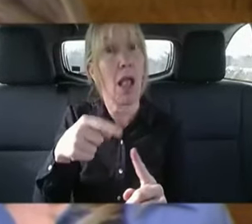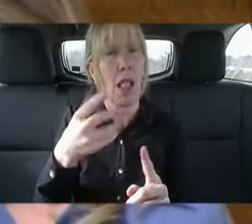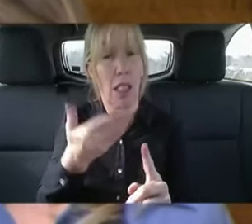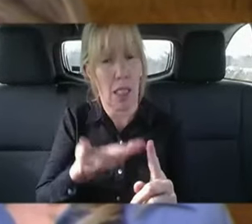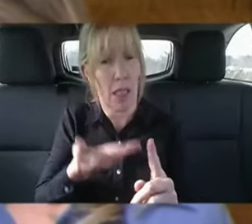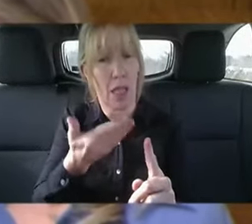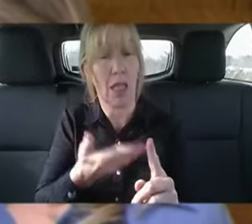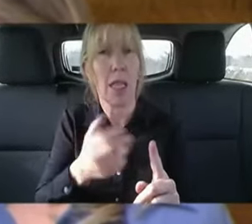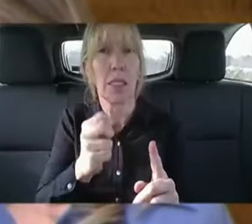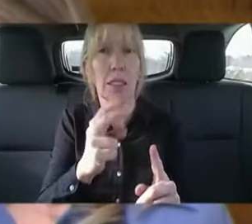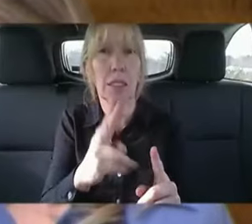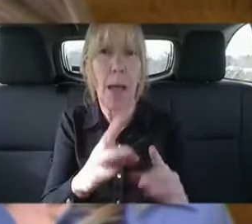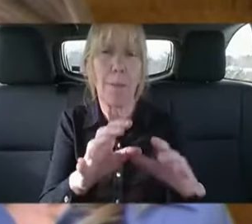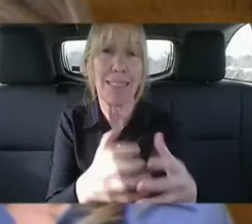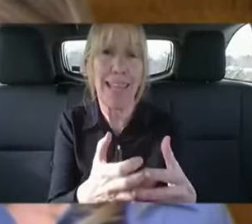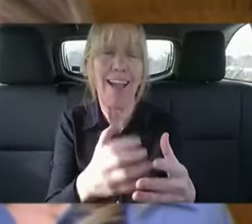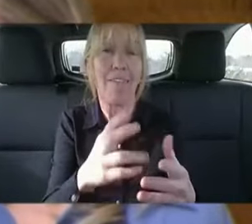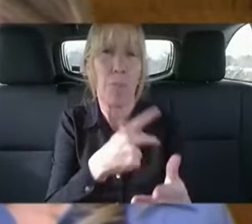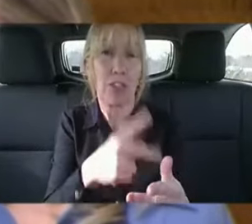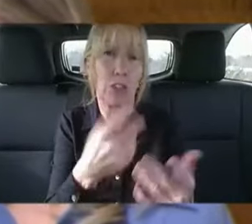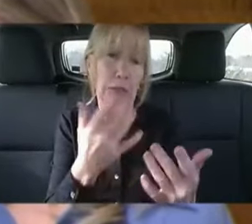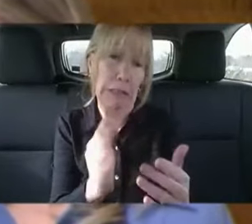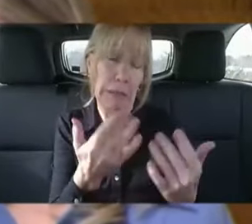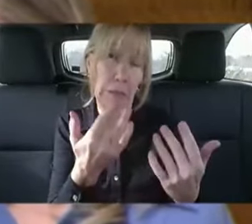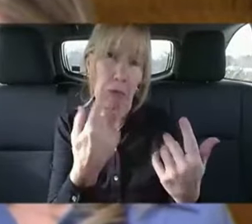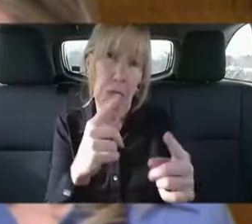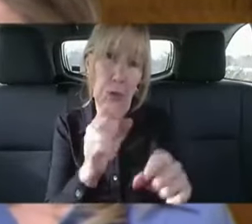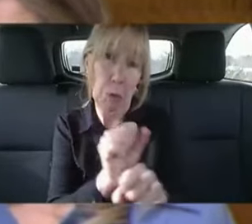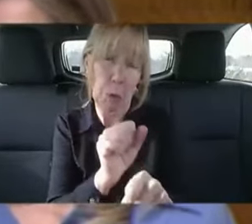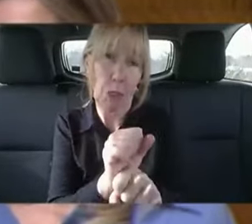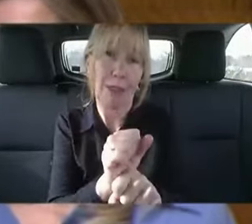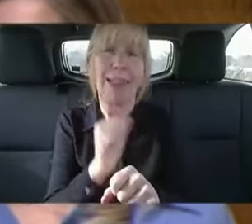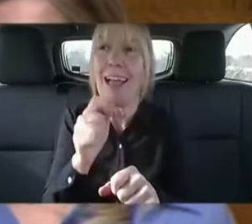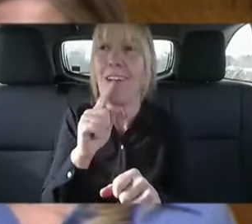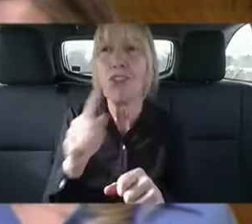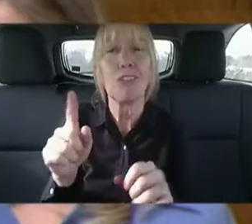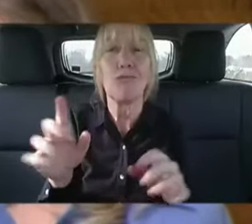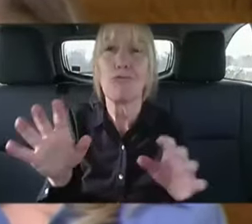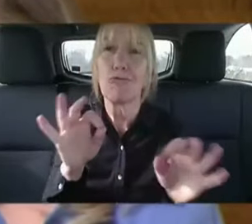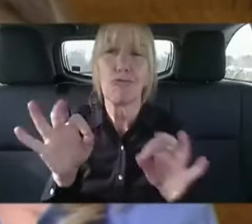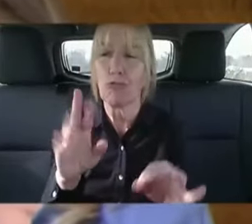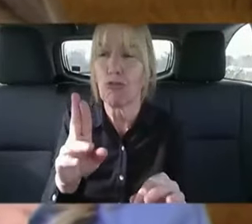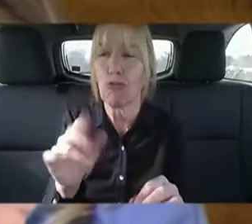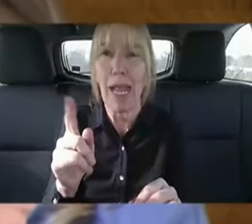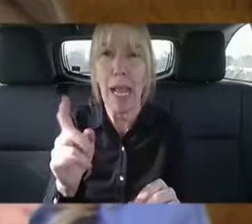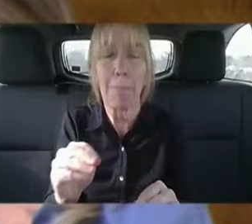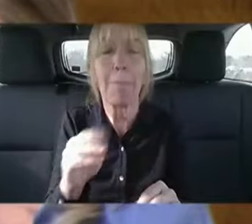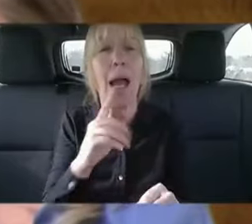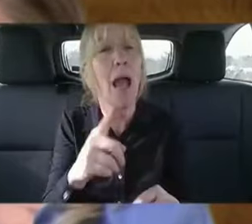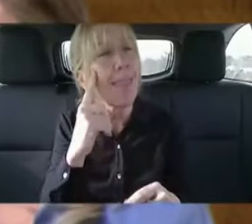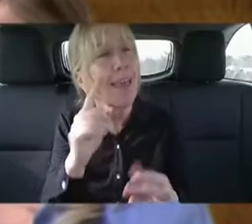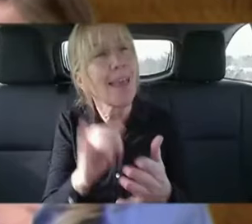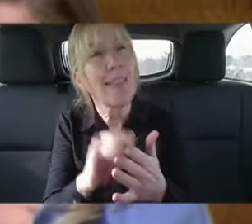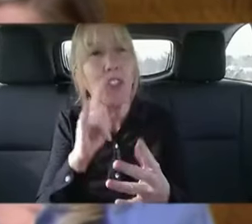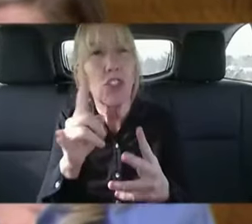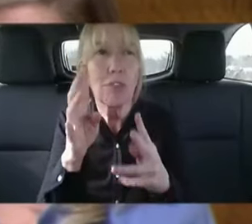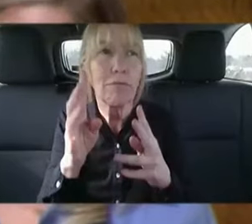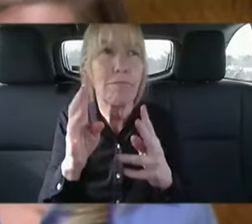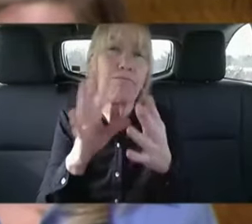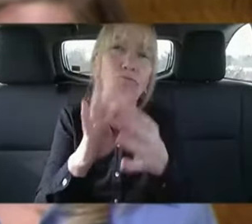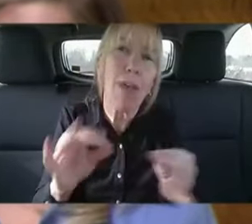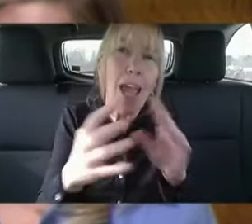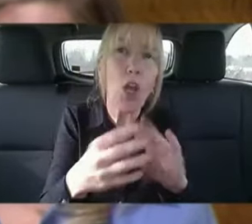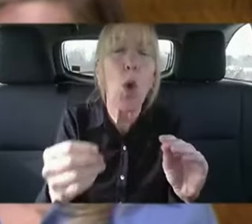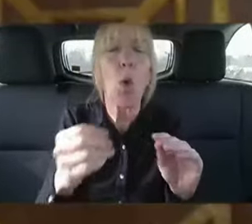really seemed to work. Now let's check it. It isn't random by which you come up with a random control. And I think a lot of that anecdotal evidence and also the basic and